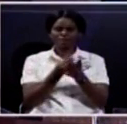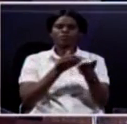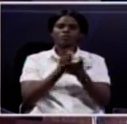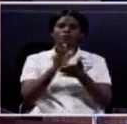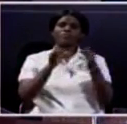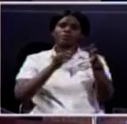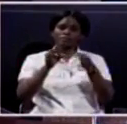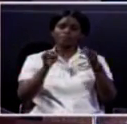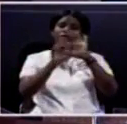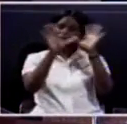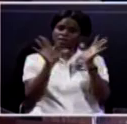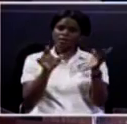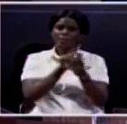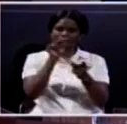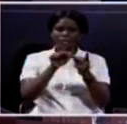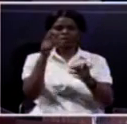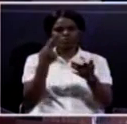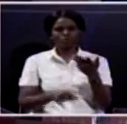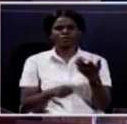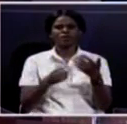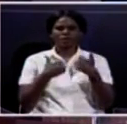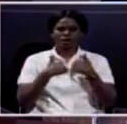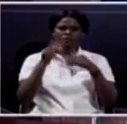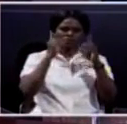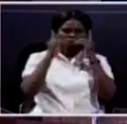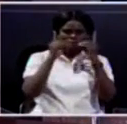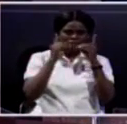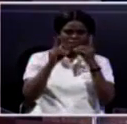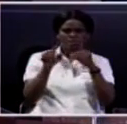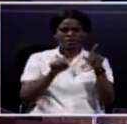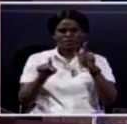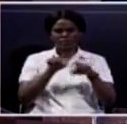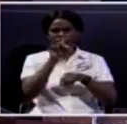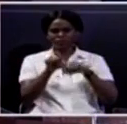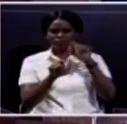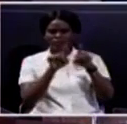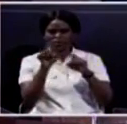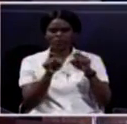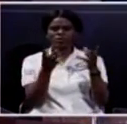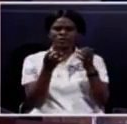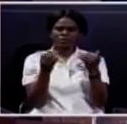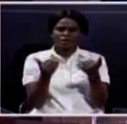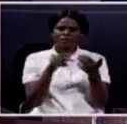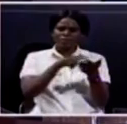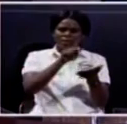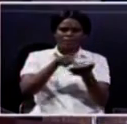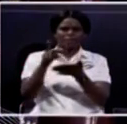to explain exactly. There's a lot of debate and discussion, but I want you to run us through the fees.